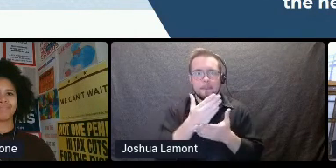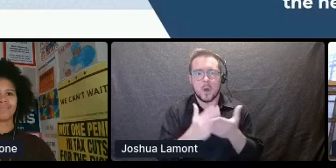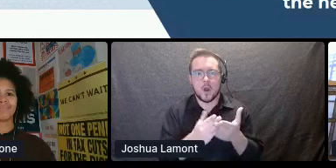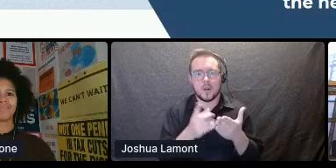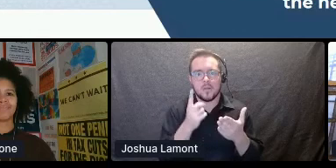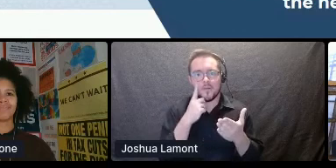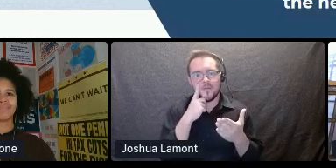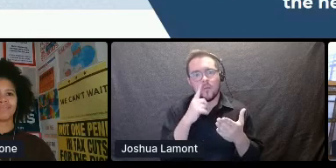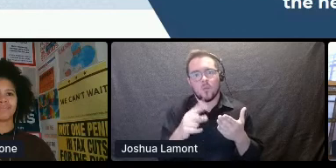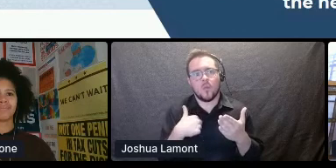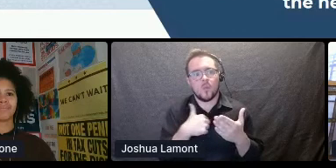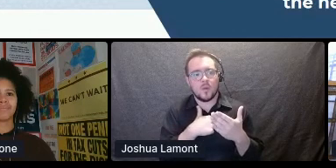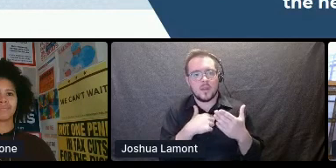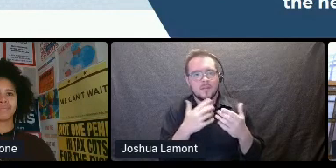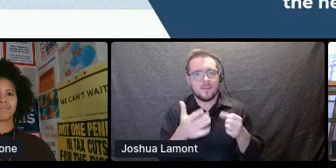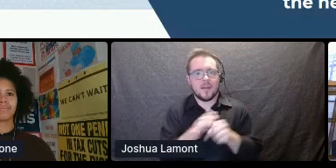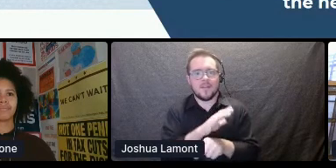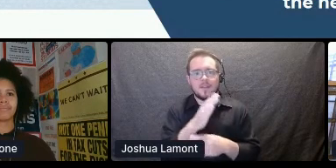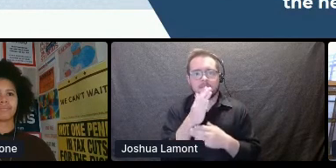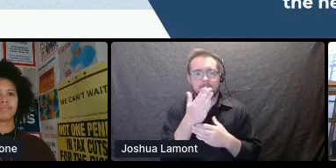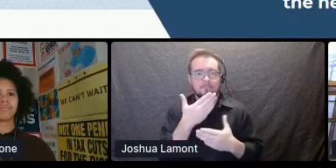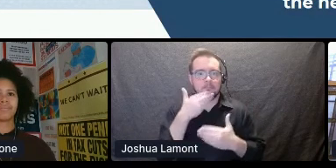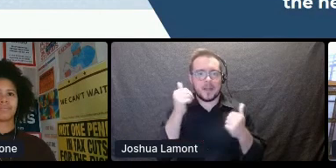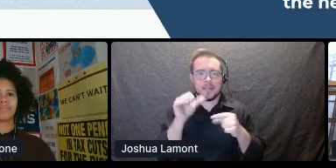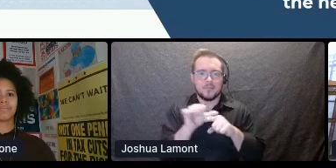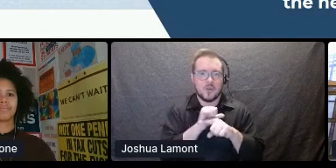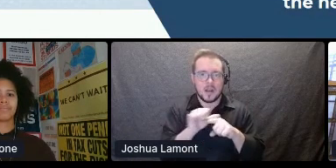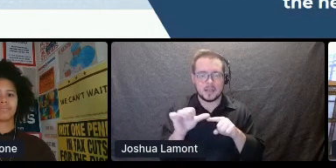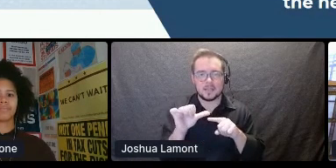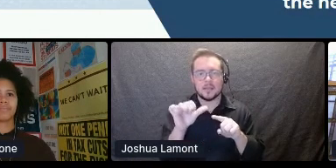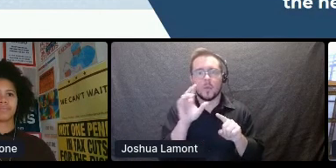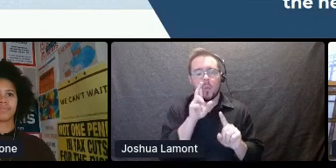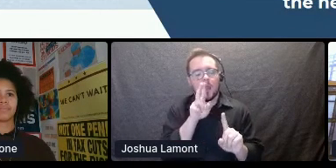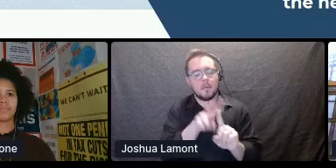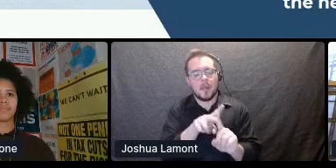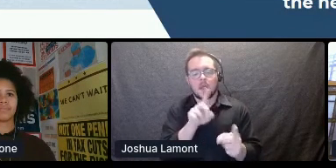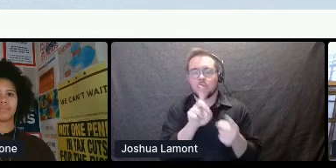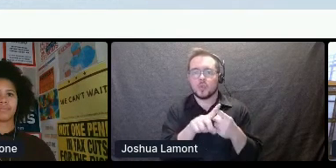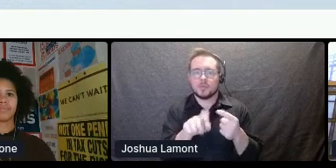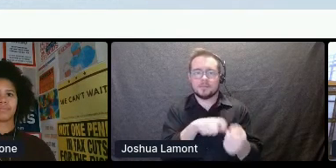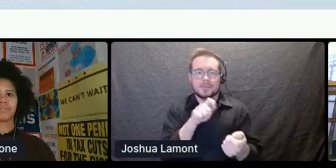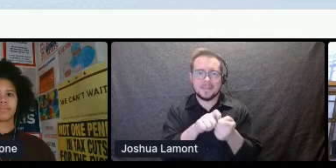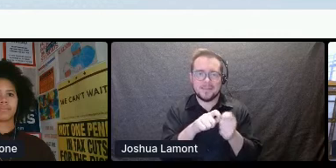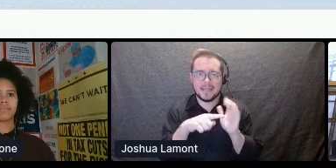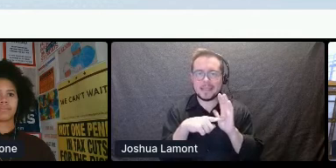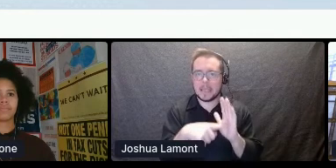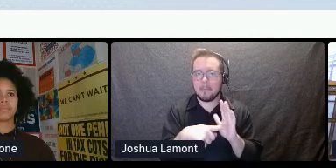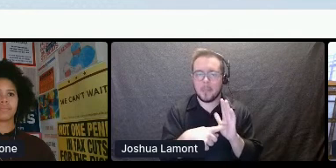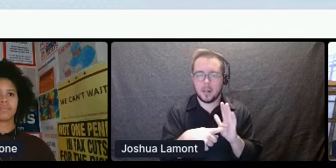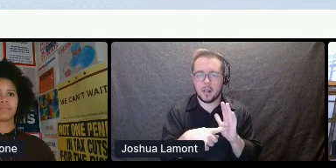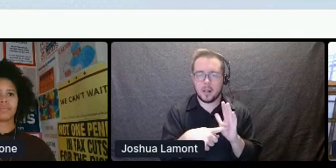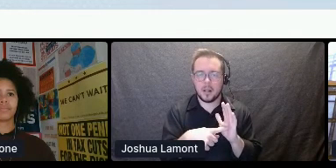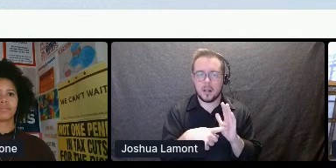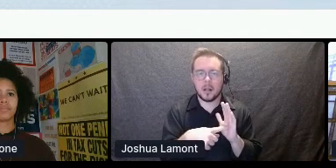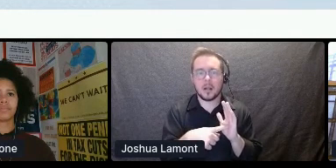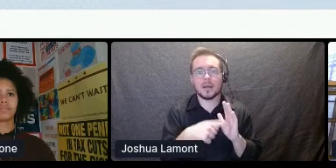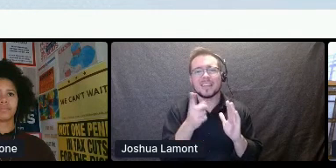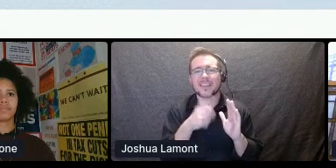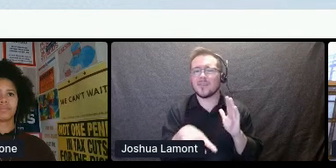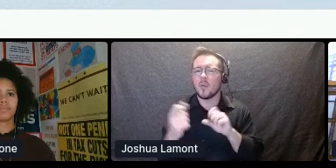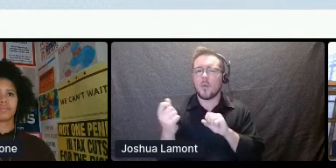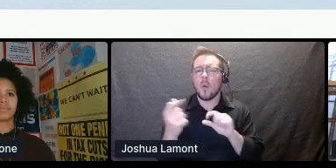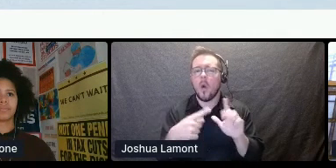covered some best practices and a basic process, and now we're going to apply it to specific examples. And these are all